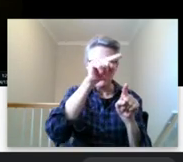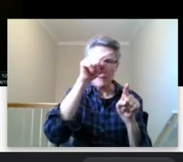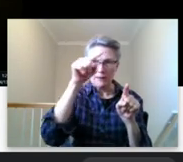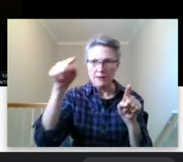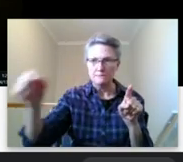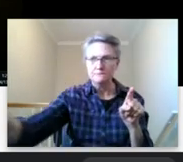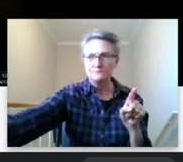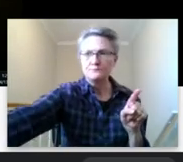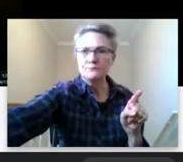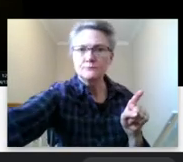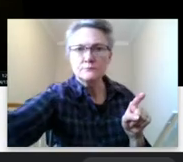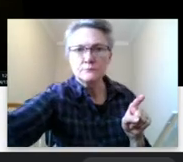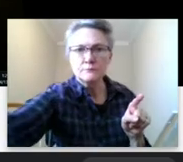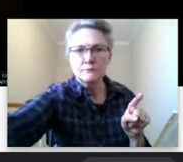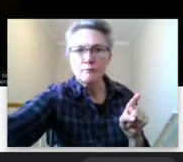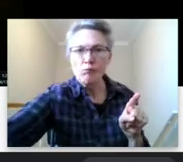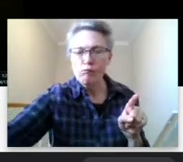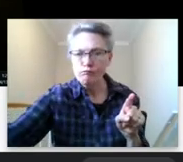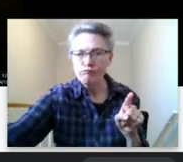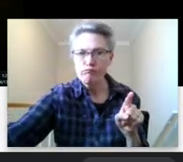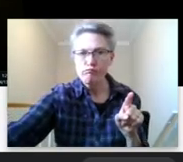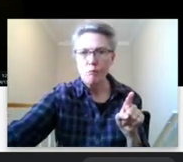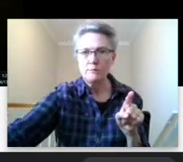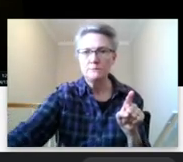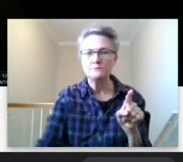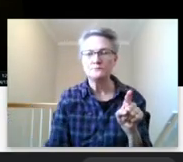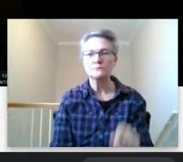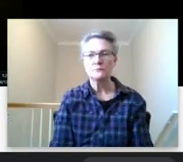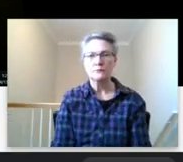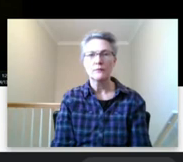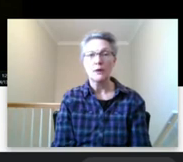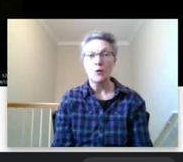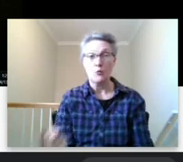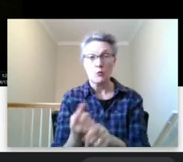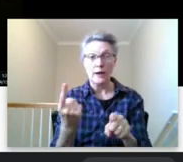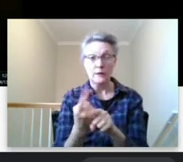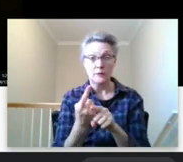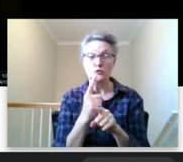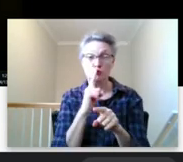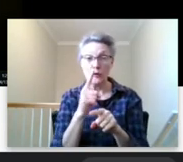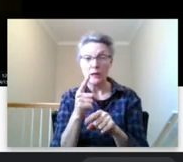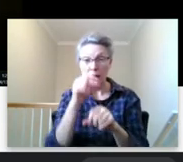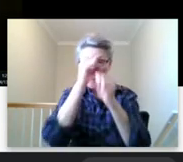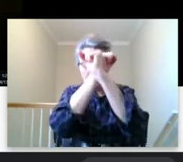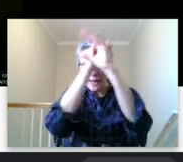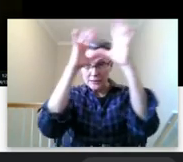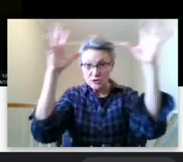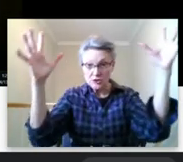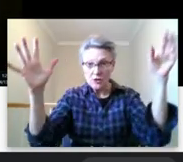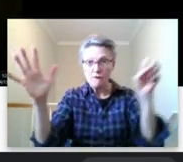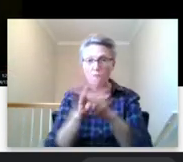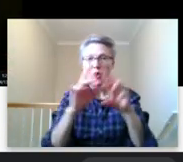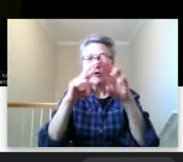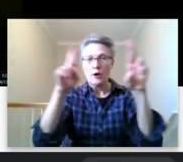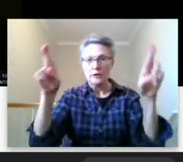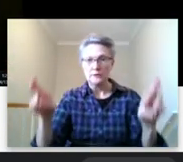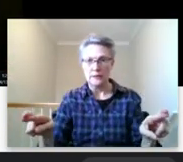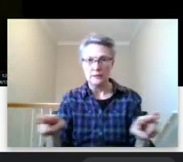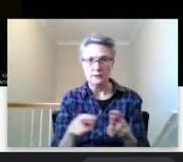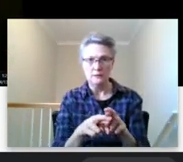rectangle. You might be saying, but there's not a whole rectangle there, right? That outline that you just drew, those line segments